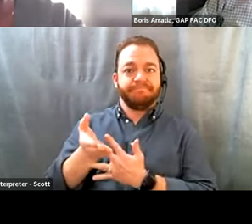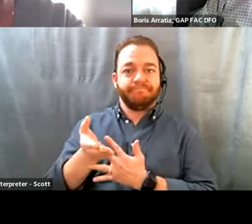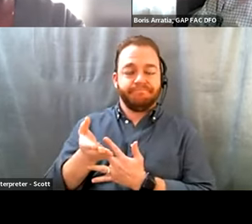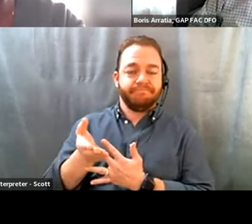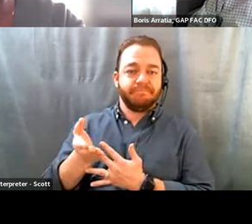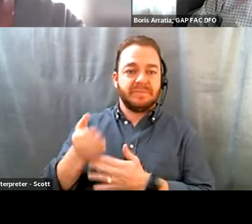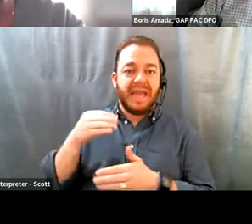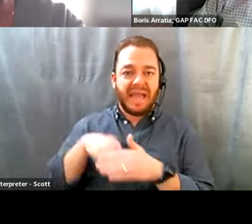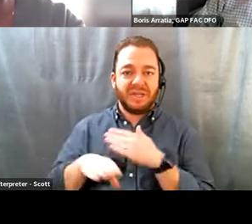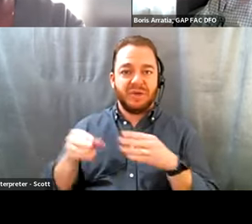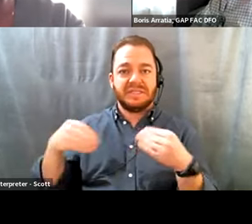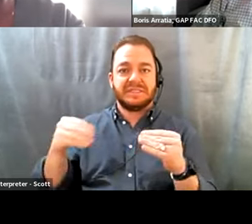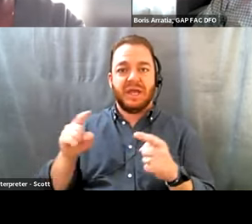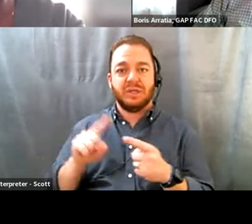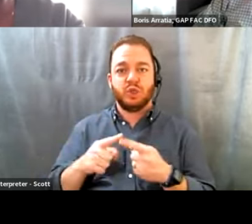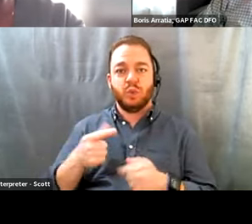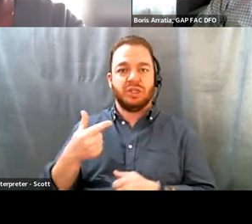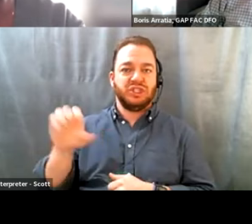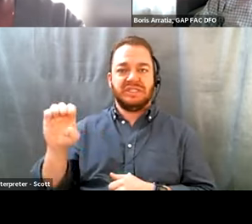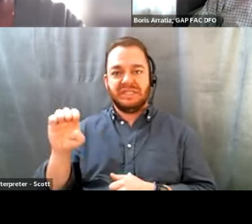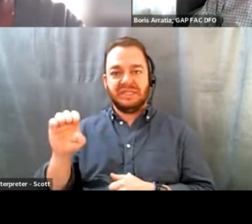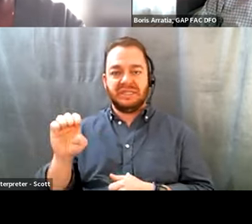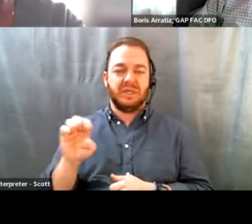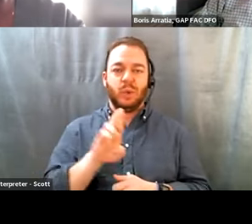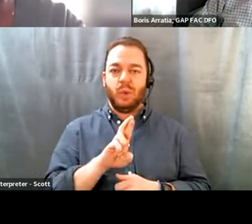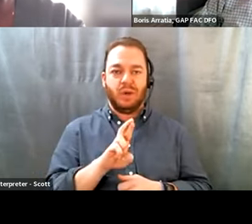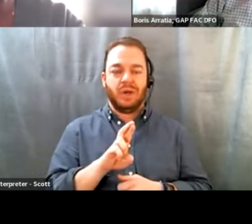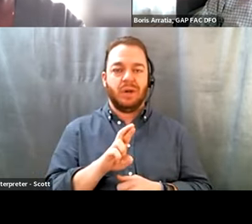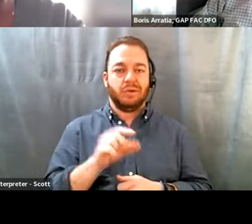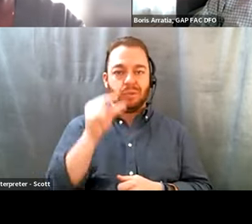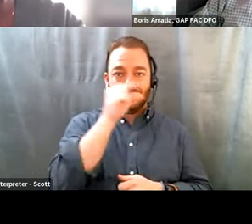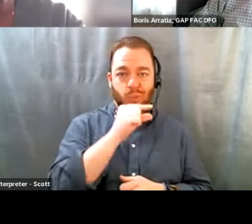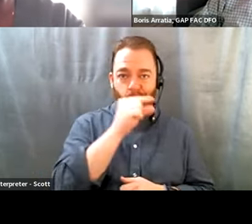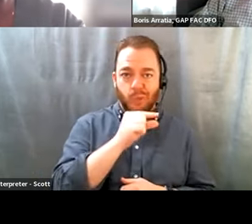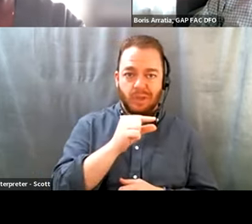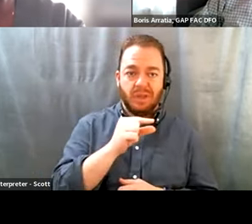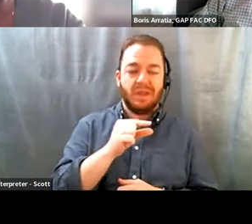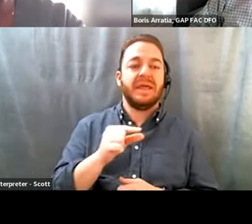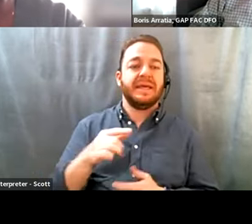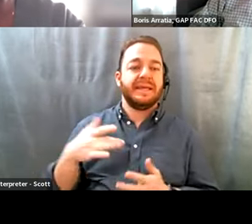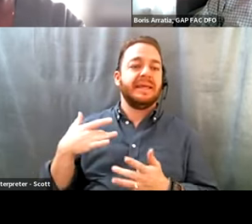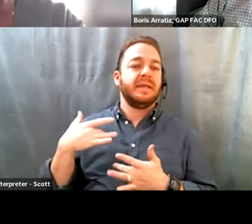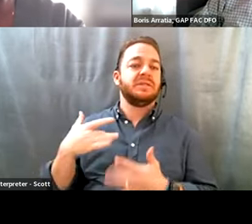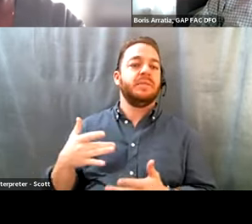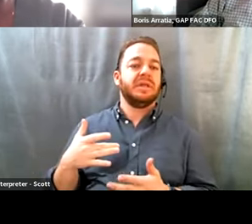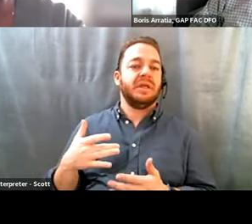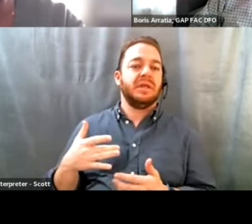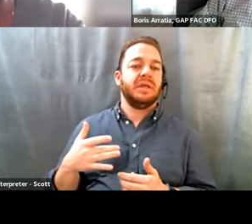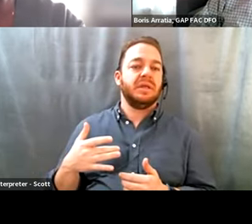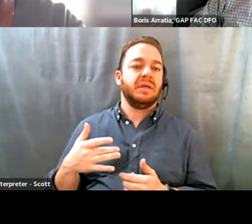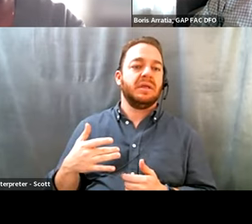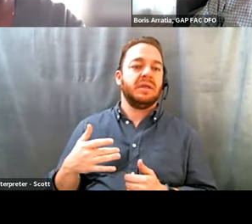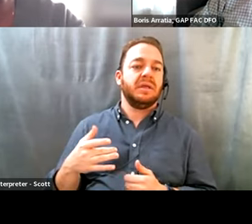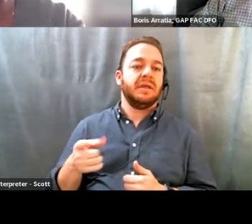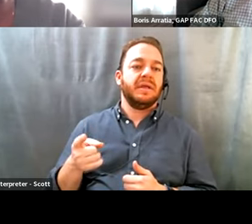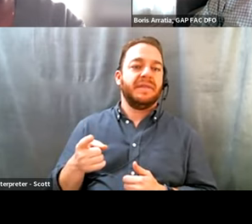say, selling to a GE or, you know, Google, or they generally first are discouraged from spending